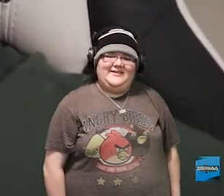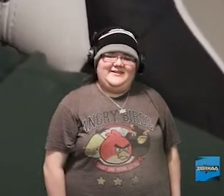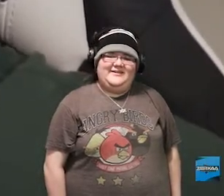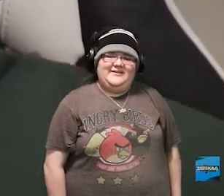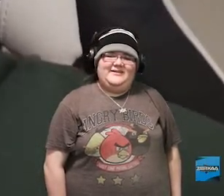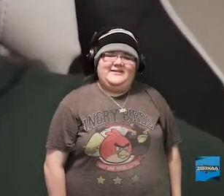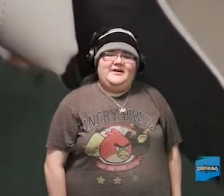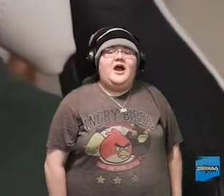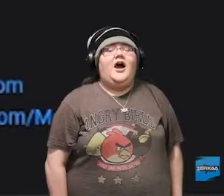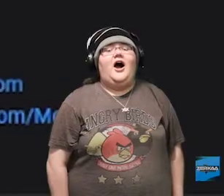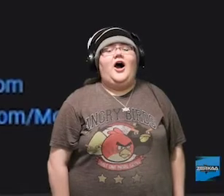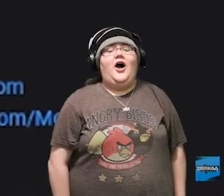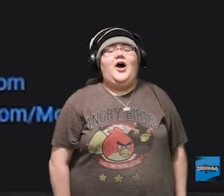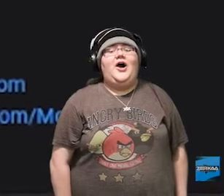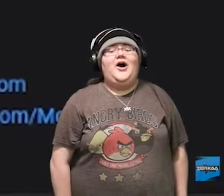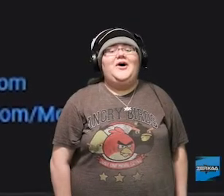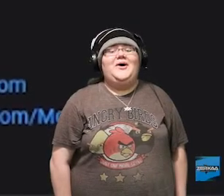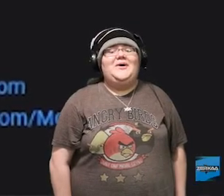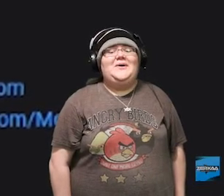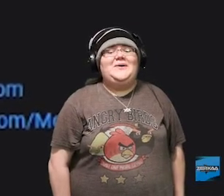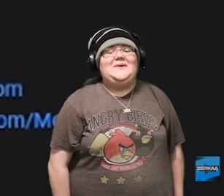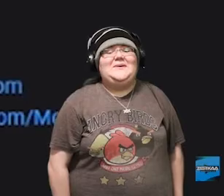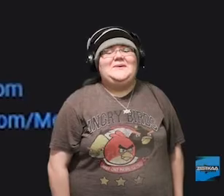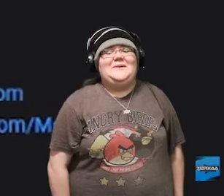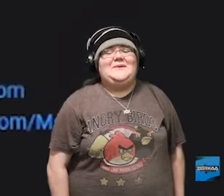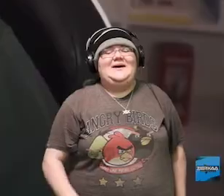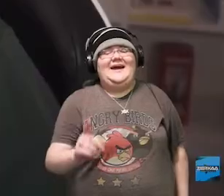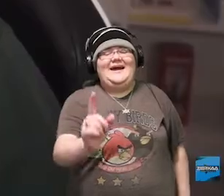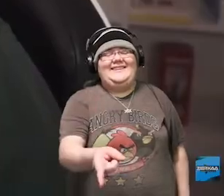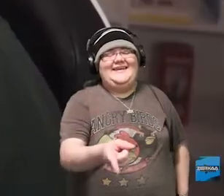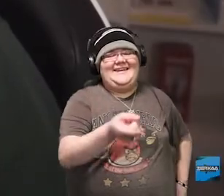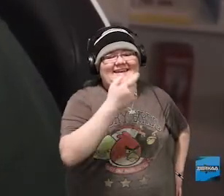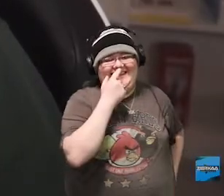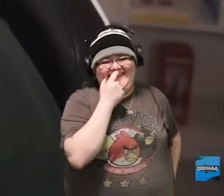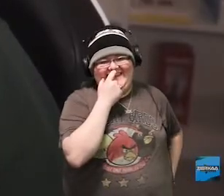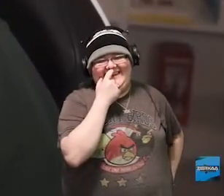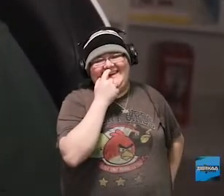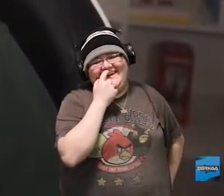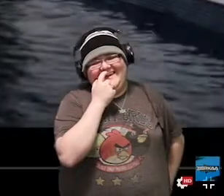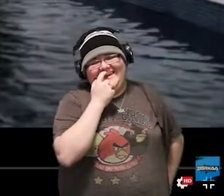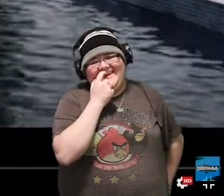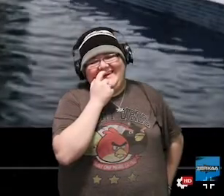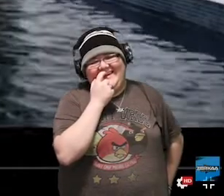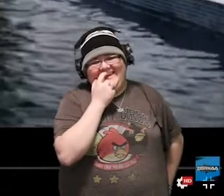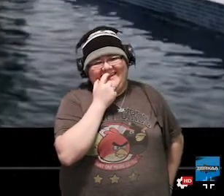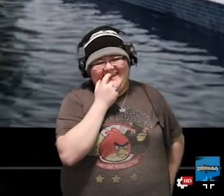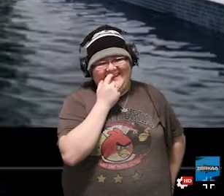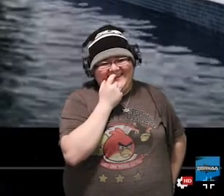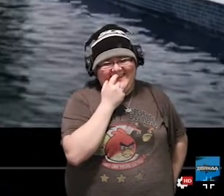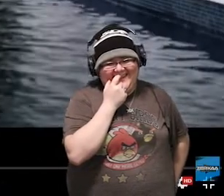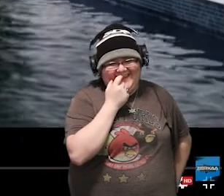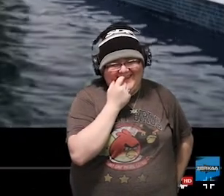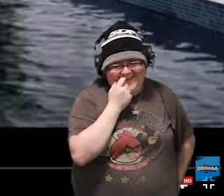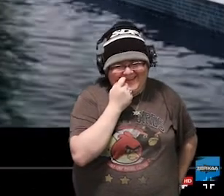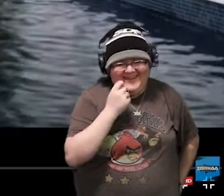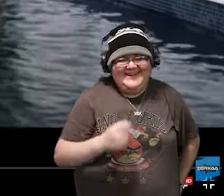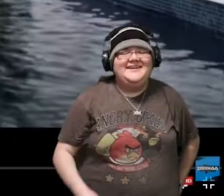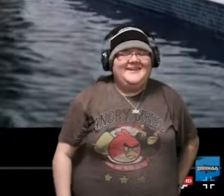Sidemen the movie trailer, and it came out April 1st, 2018. No, it's April 1st, 2018. This is one of our first big